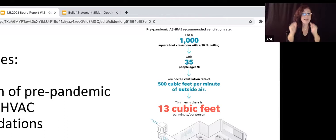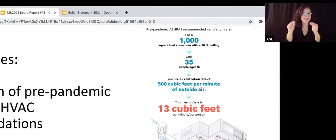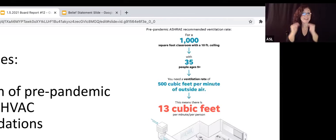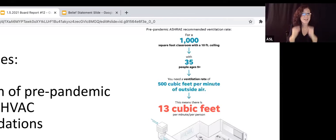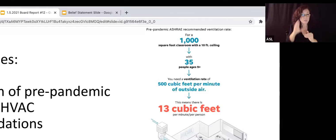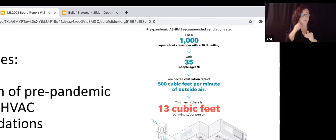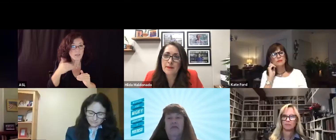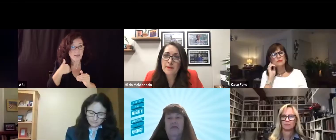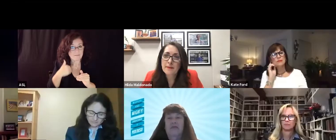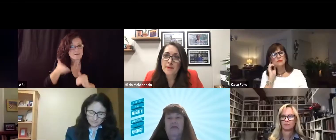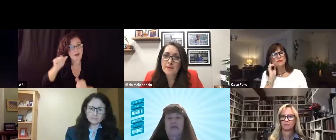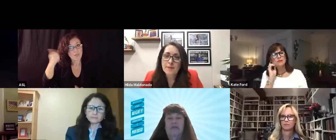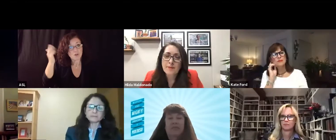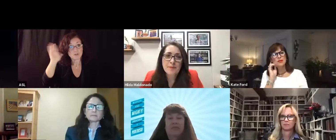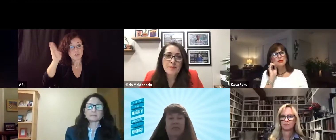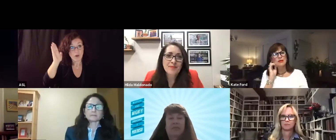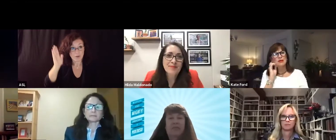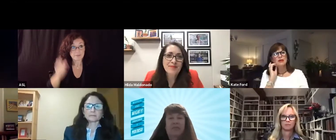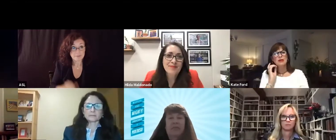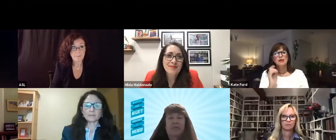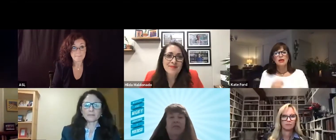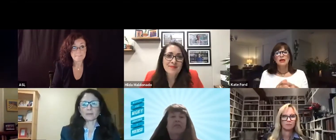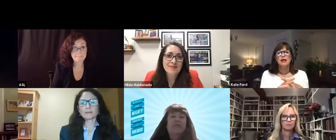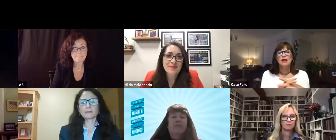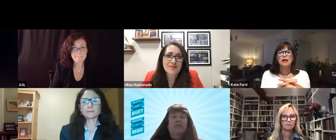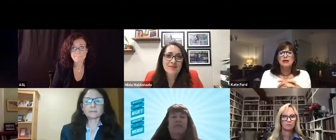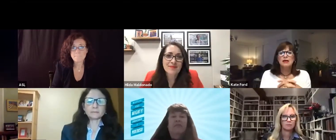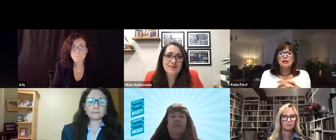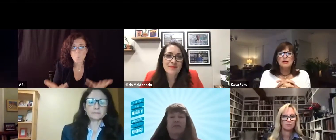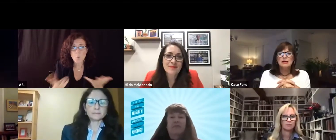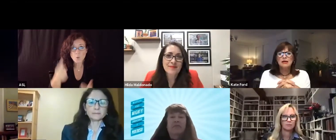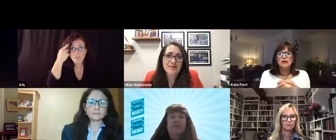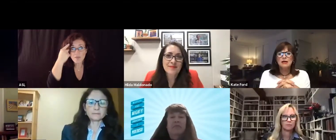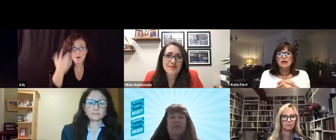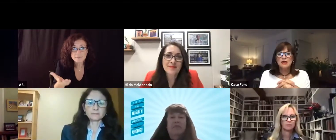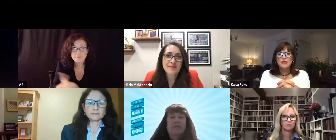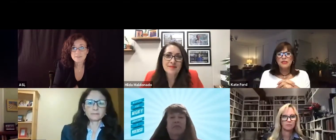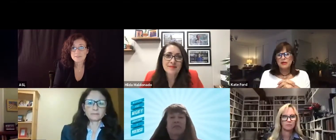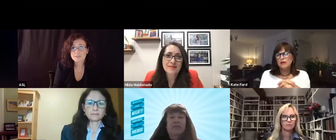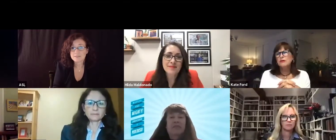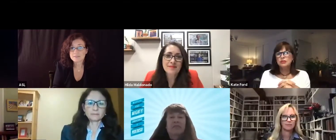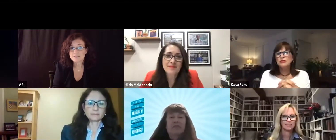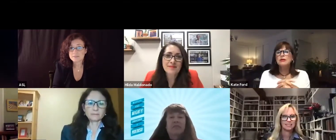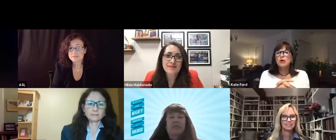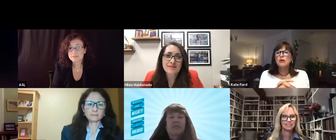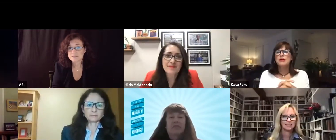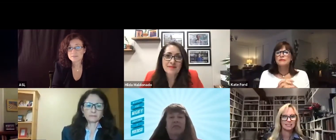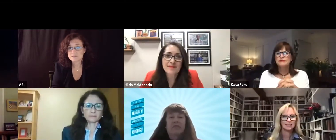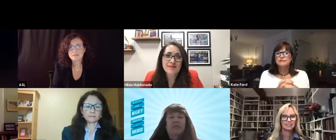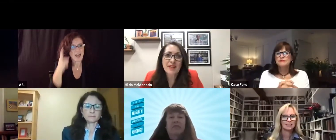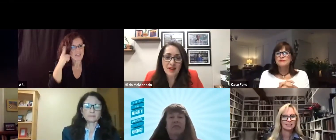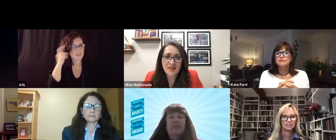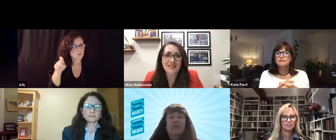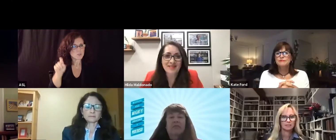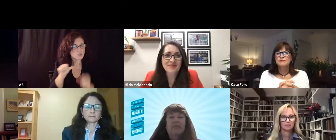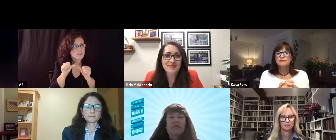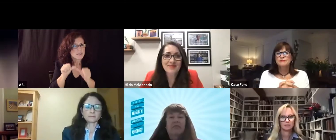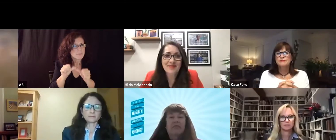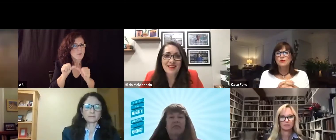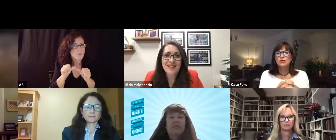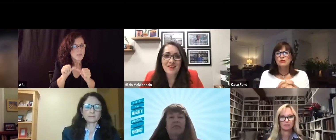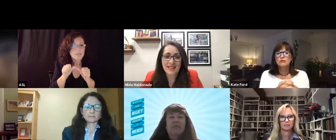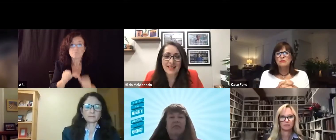are your thoughts here uh i think we should keep going okay